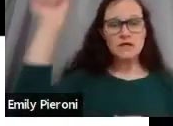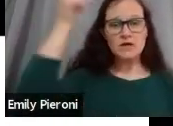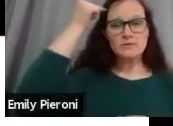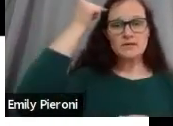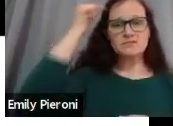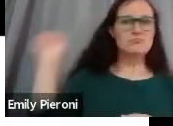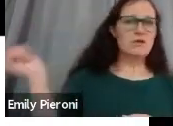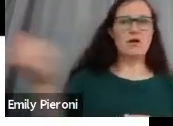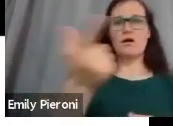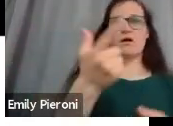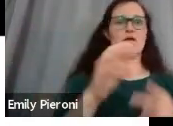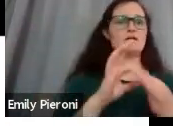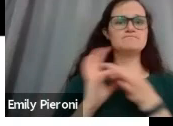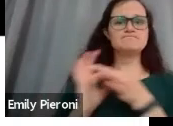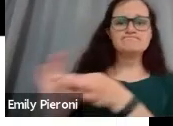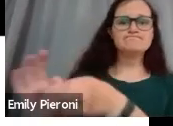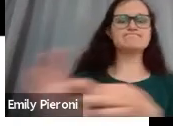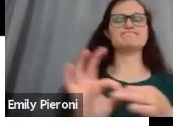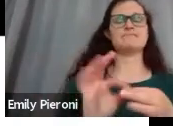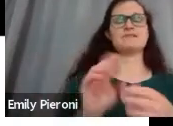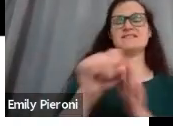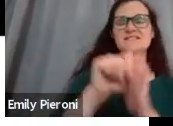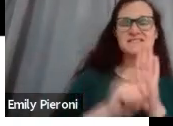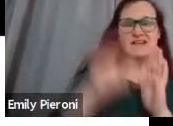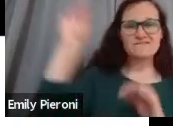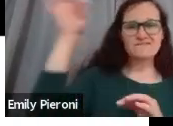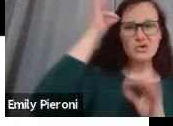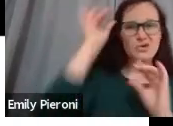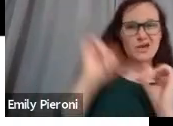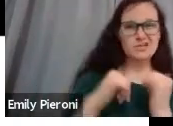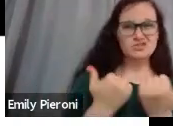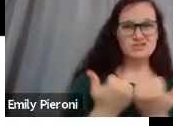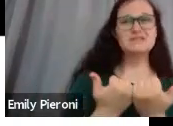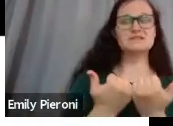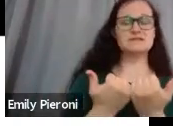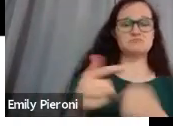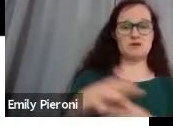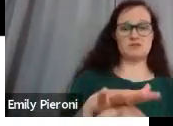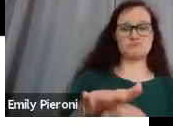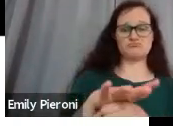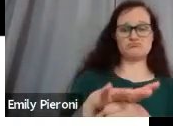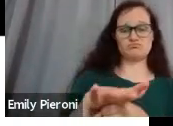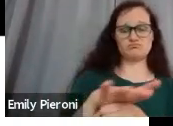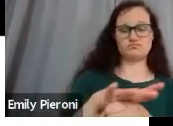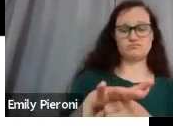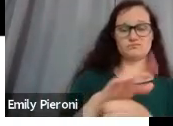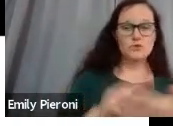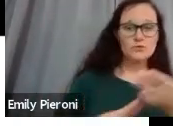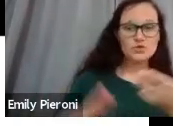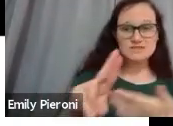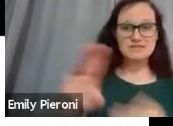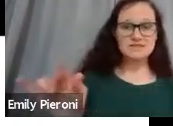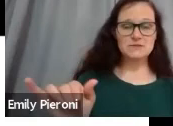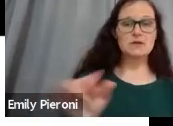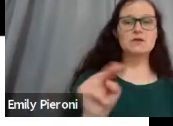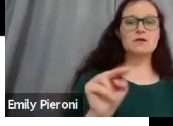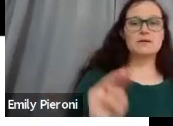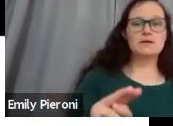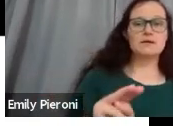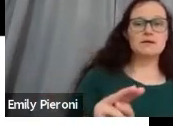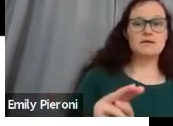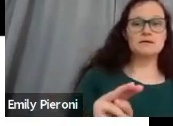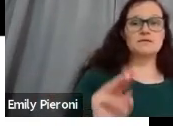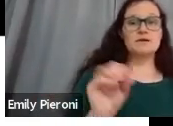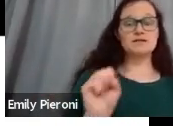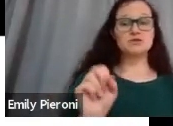and state and federal agencies, as well as all the regional universities, New Mexico State, New